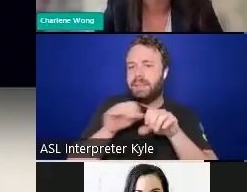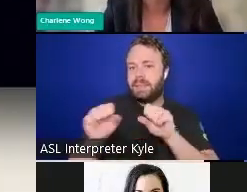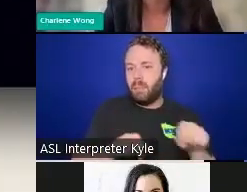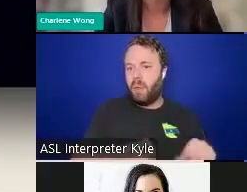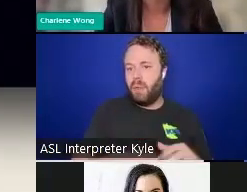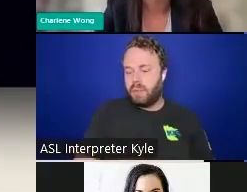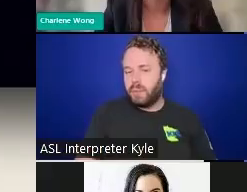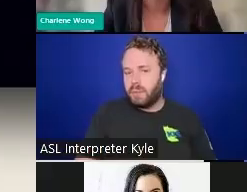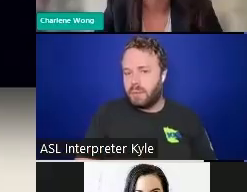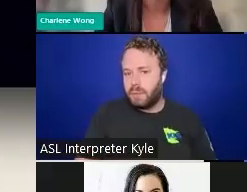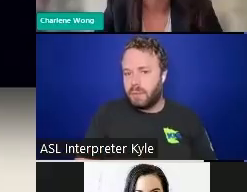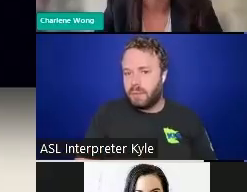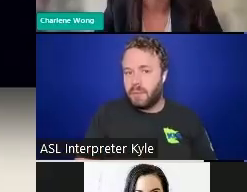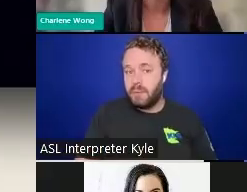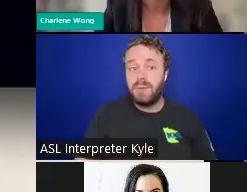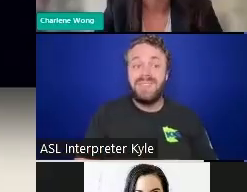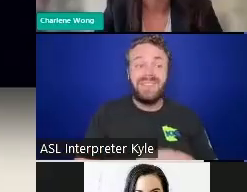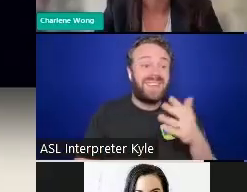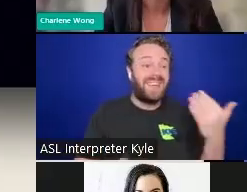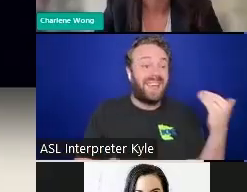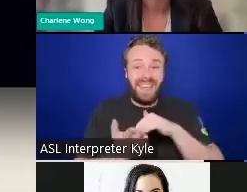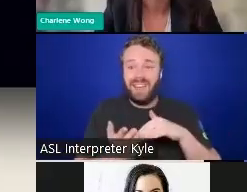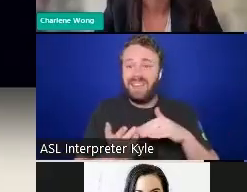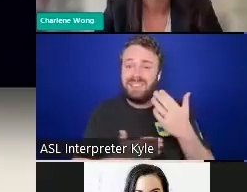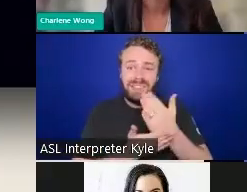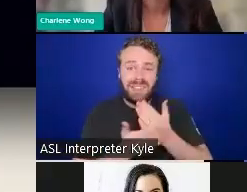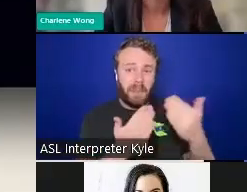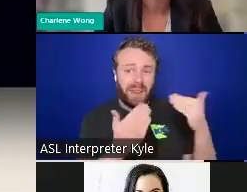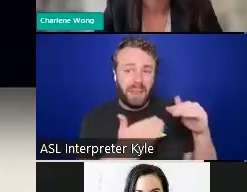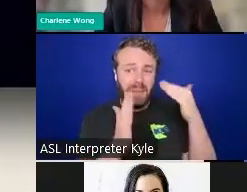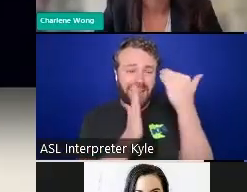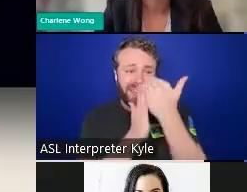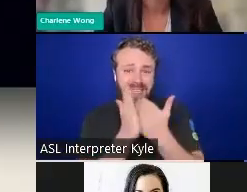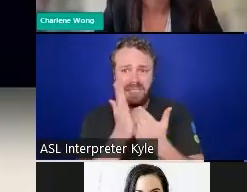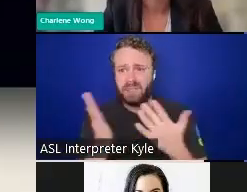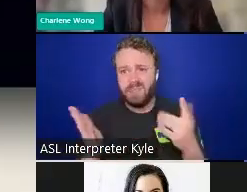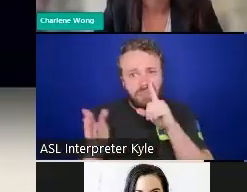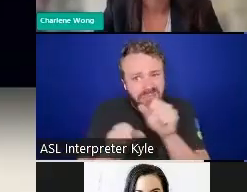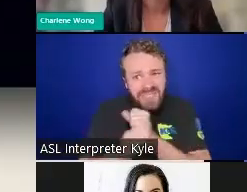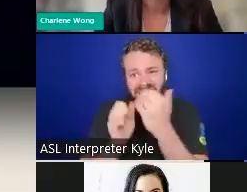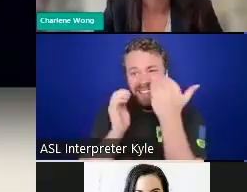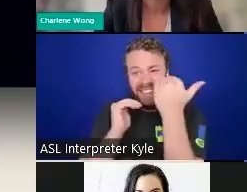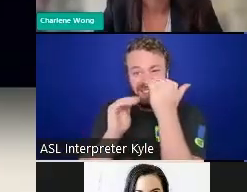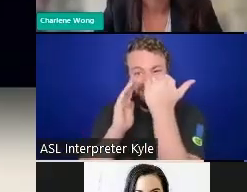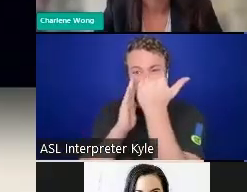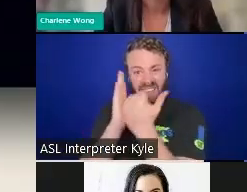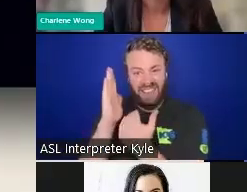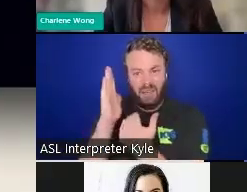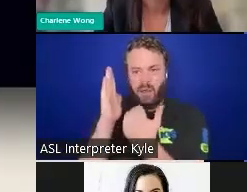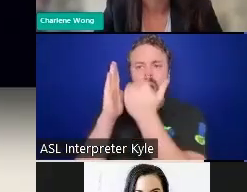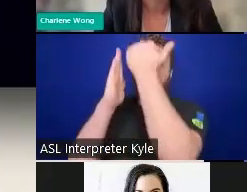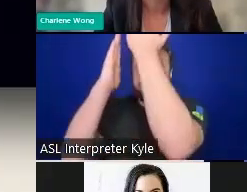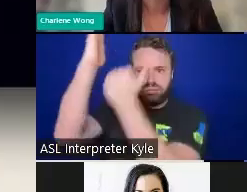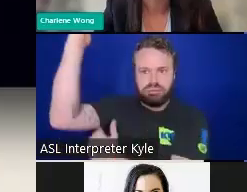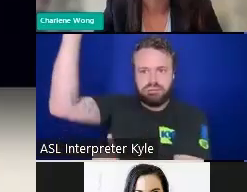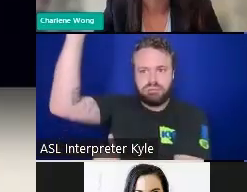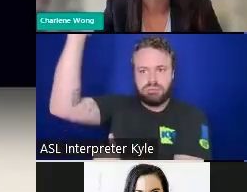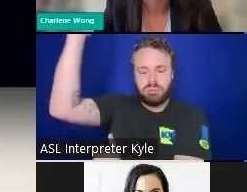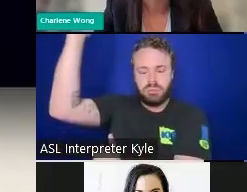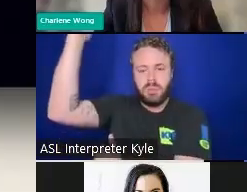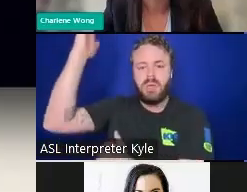respect to the list of high-risk conditions for COVID-19 vaccines, they should also remain